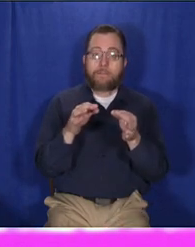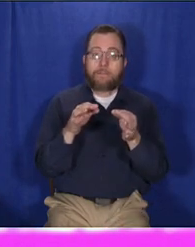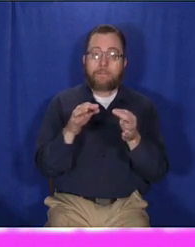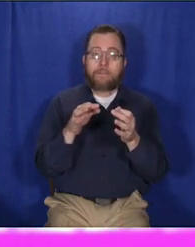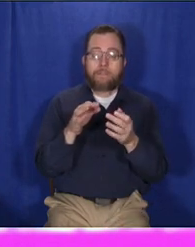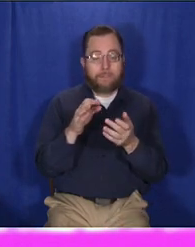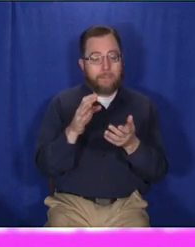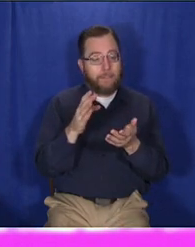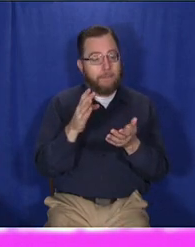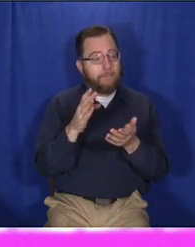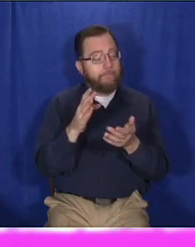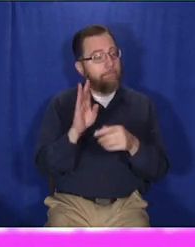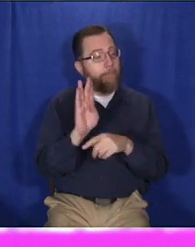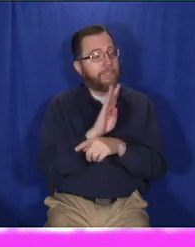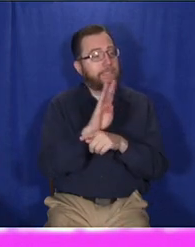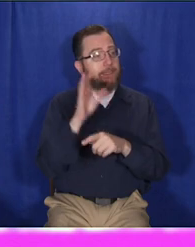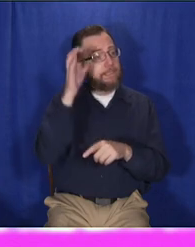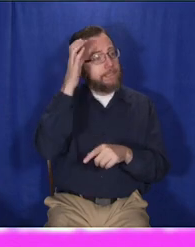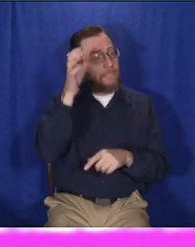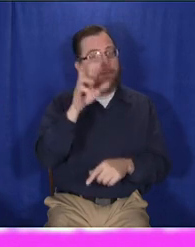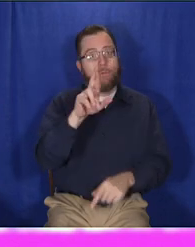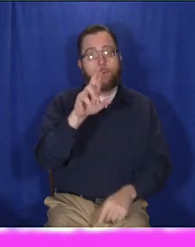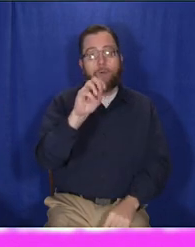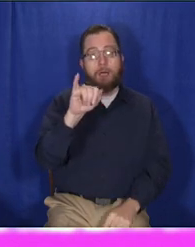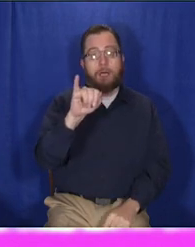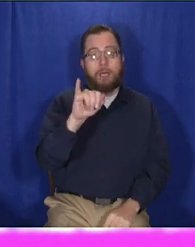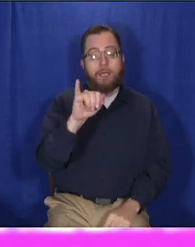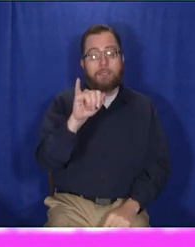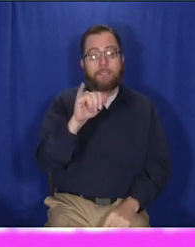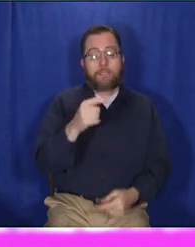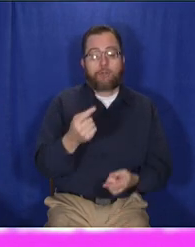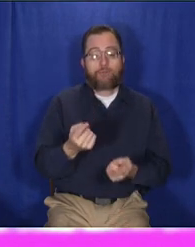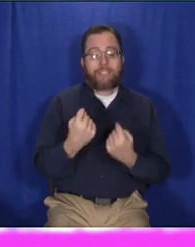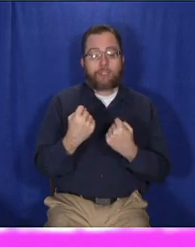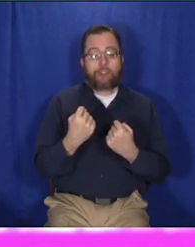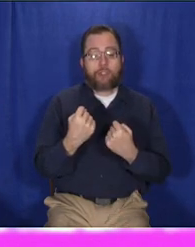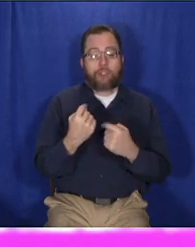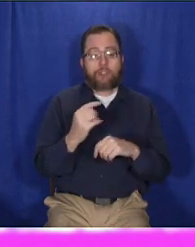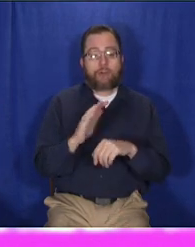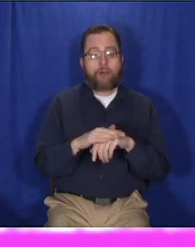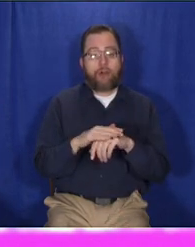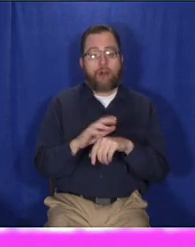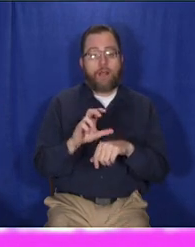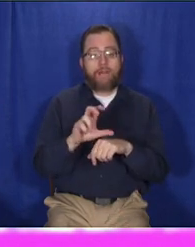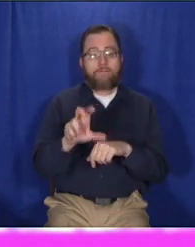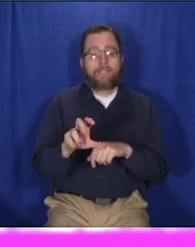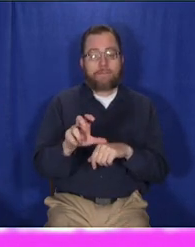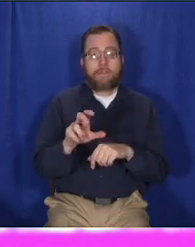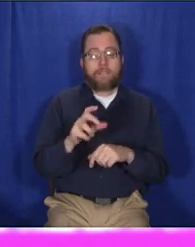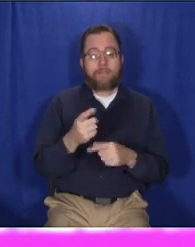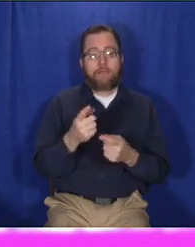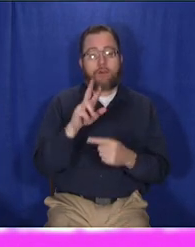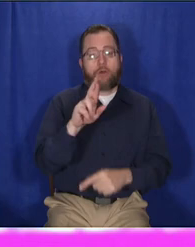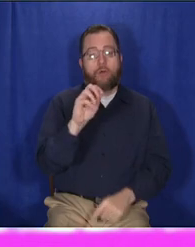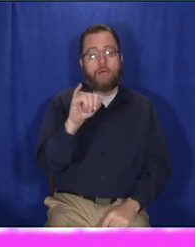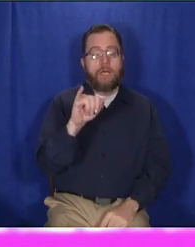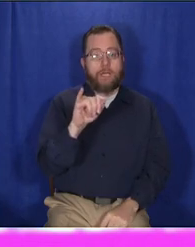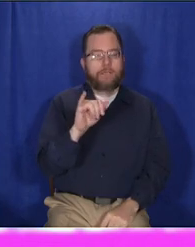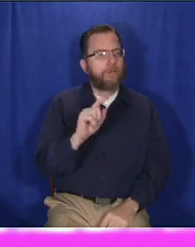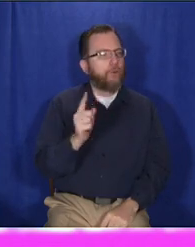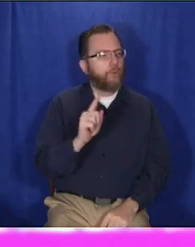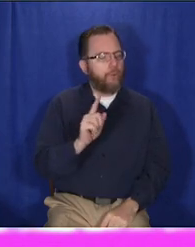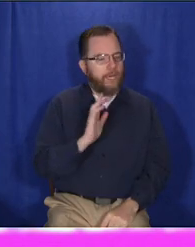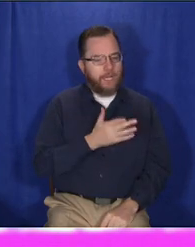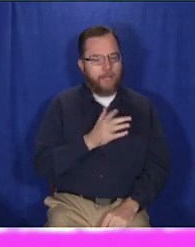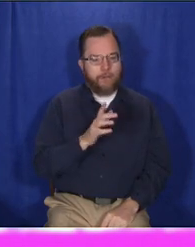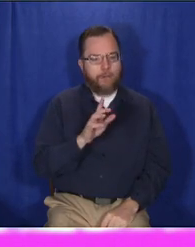it's too late for me to know whether you were telling the truth or not. Either Paul is saying something staggering or he's saying something shady. Now, listen, here's